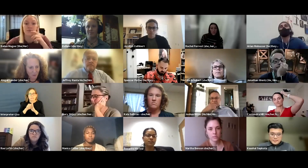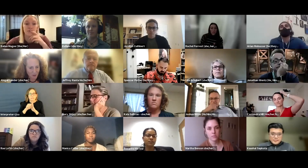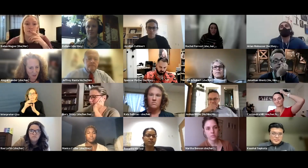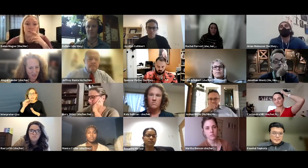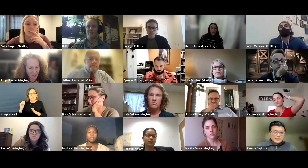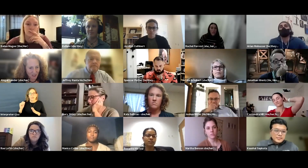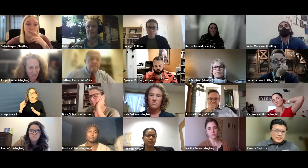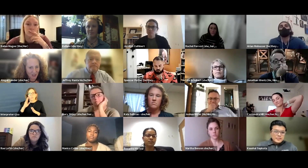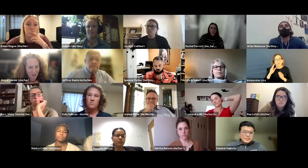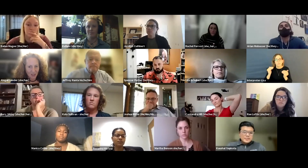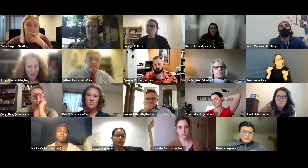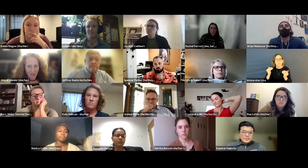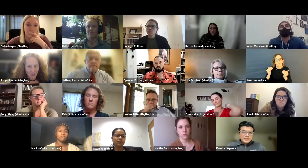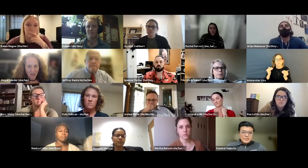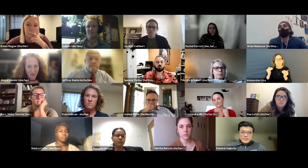to